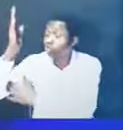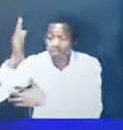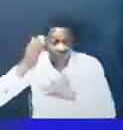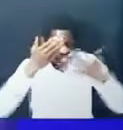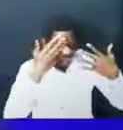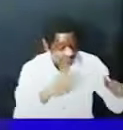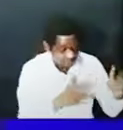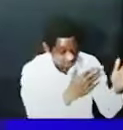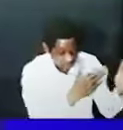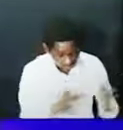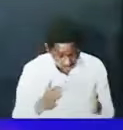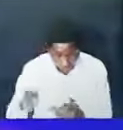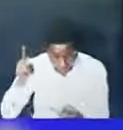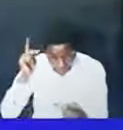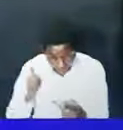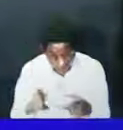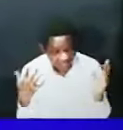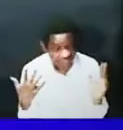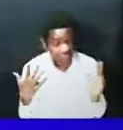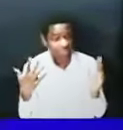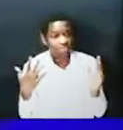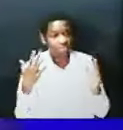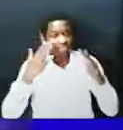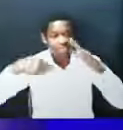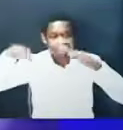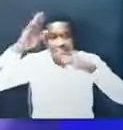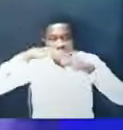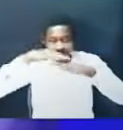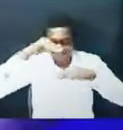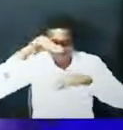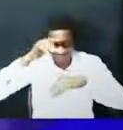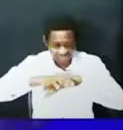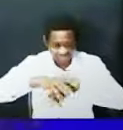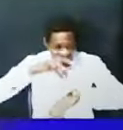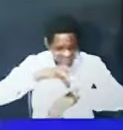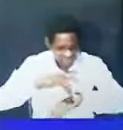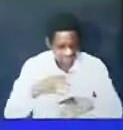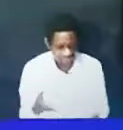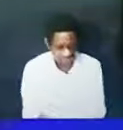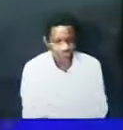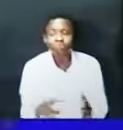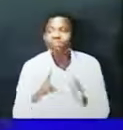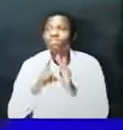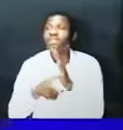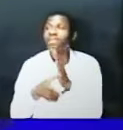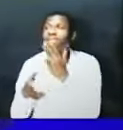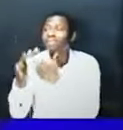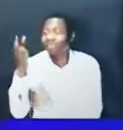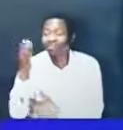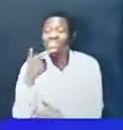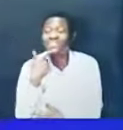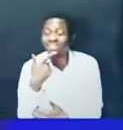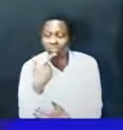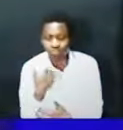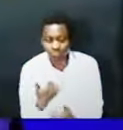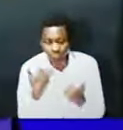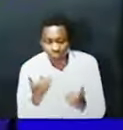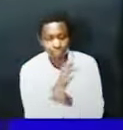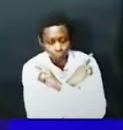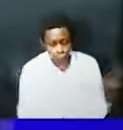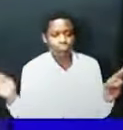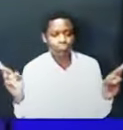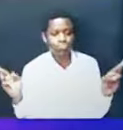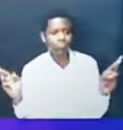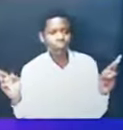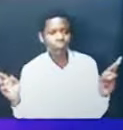nyina gugu akwan mu ye no heaven and earth. Osoro ani asase. Then God says, now, oh yeah. And when Yankopon ka say,